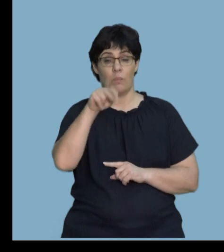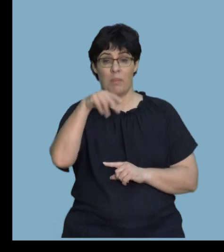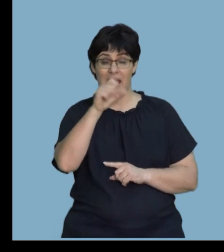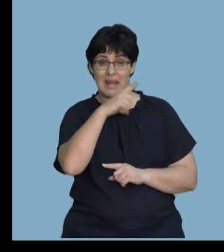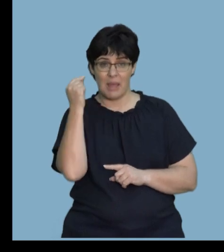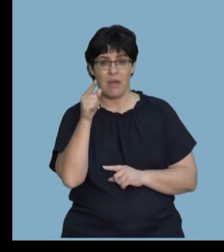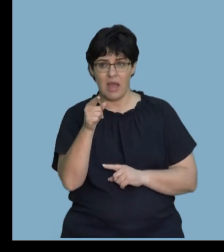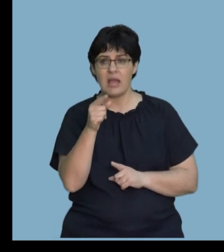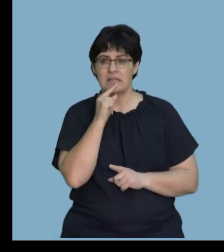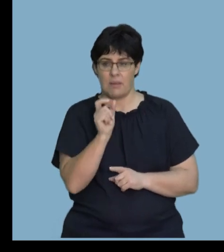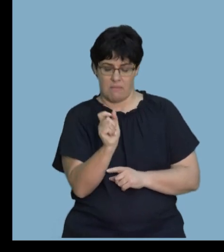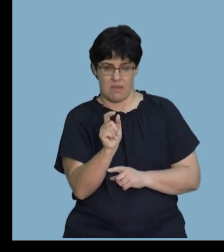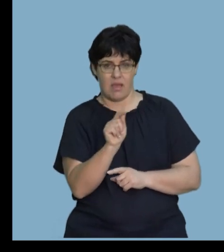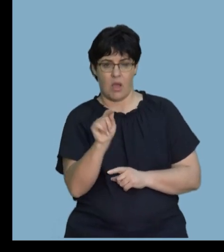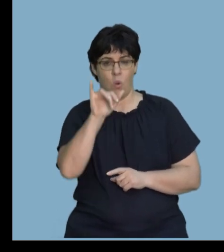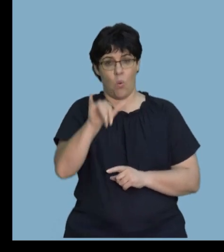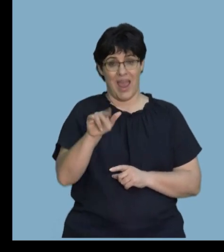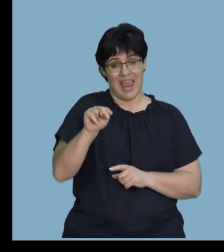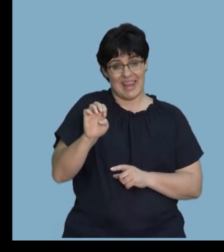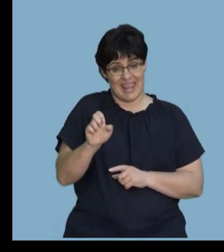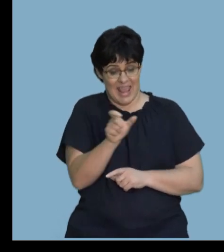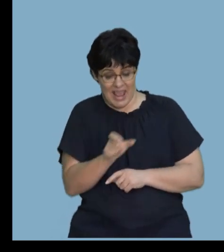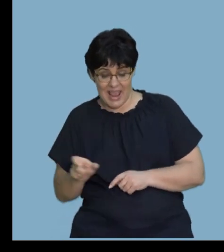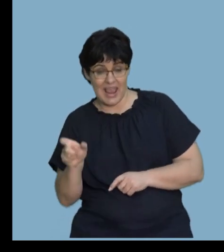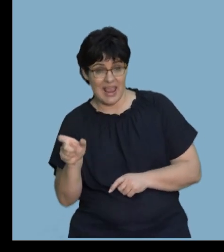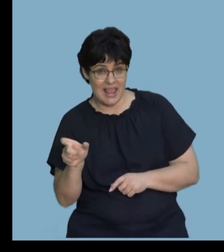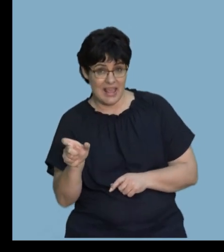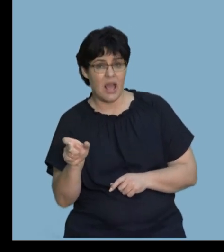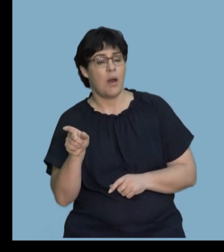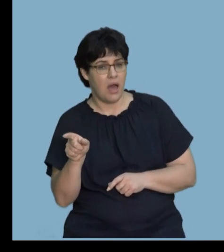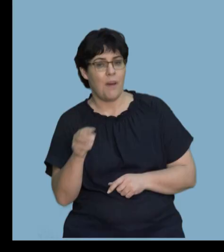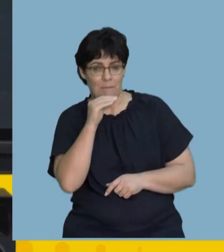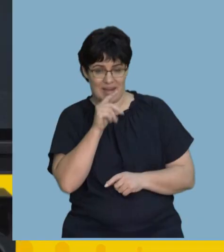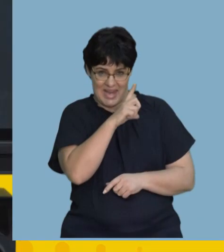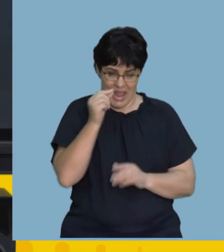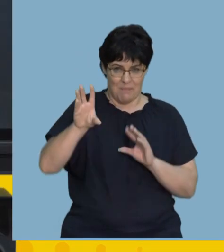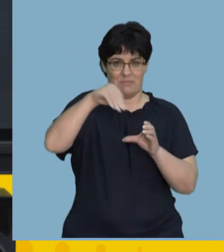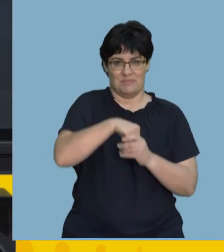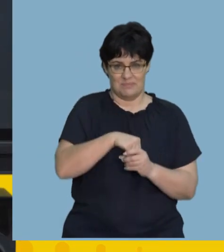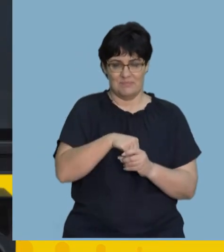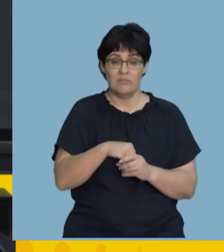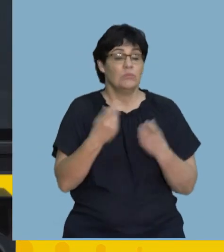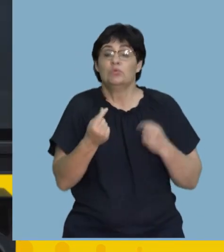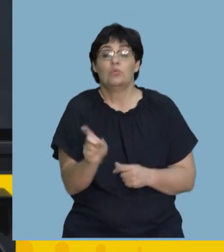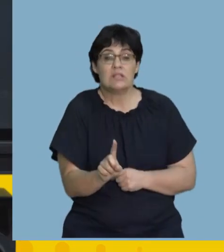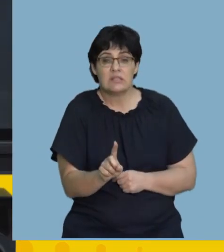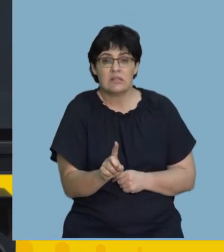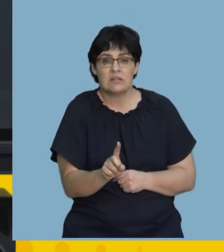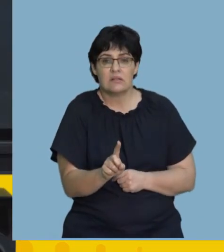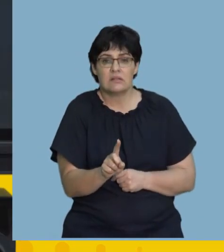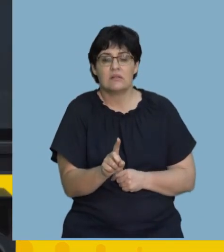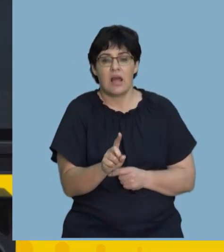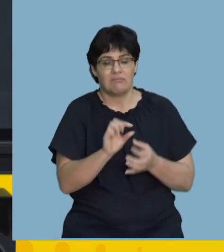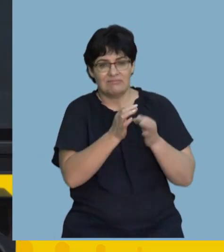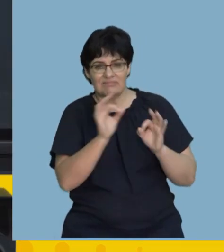is the suffix, which is YNE. So the suffix on its own in terms of the naming, it has a lot to do with the homologous